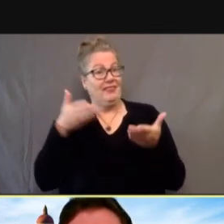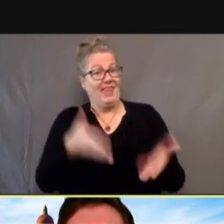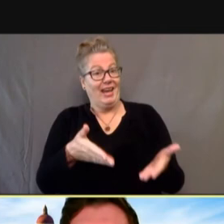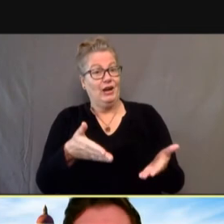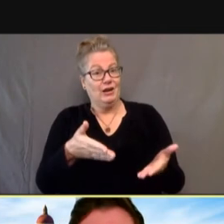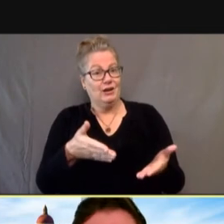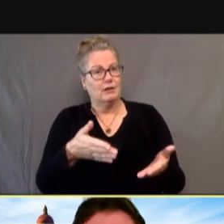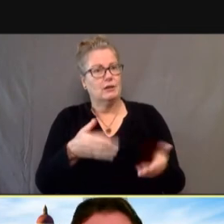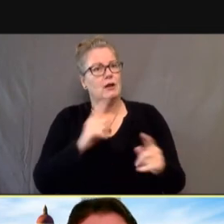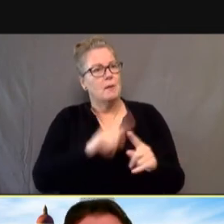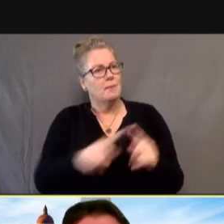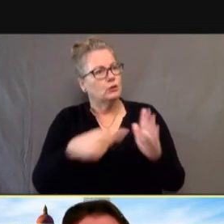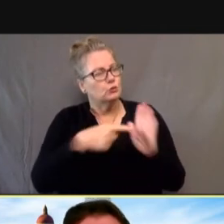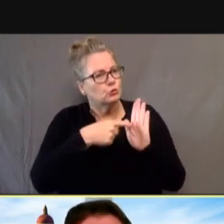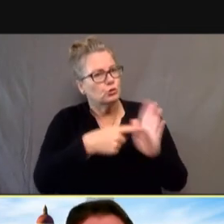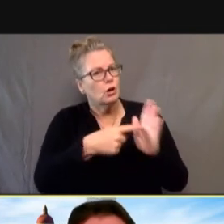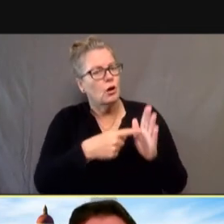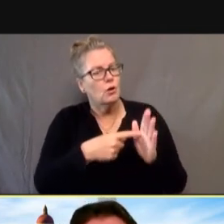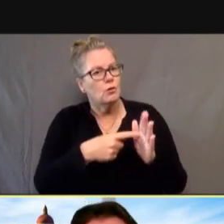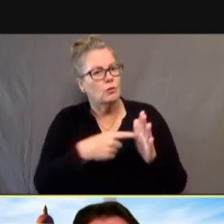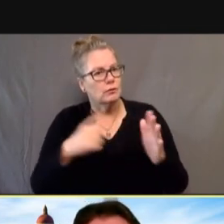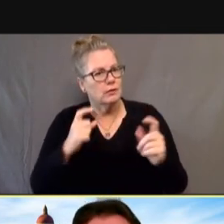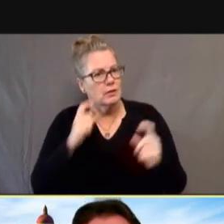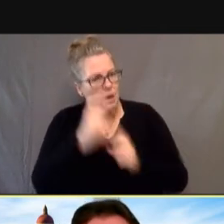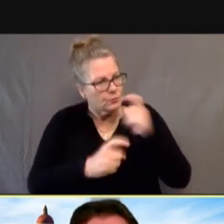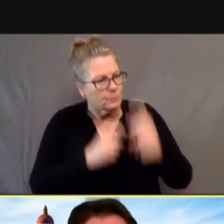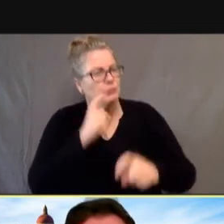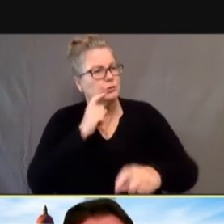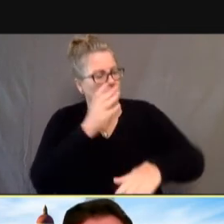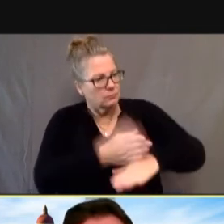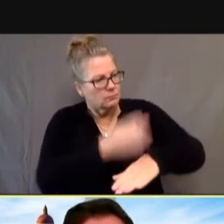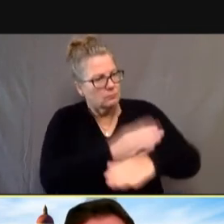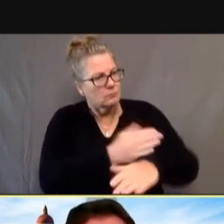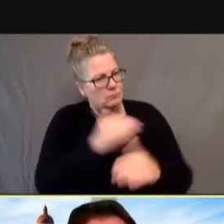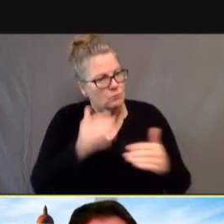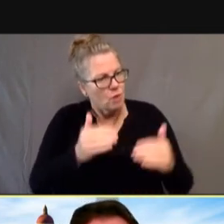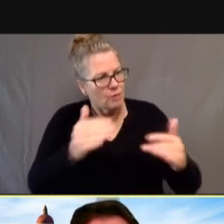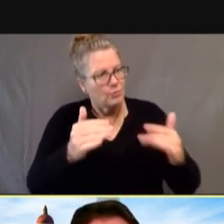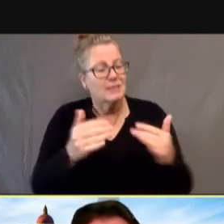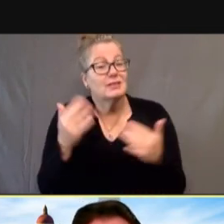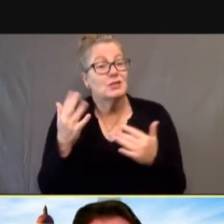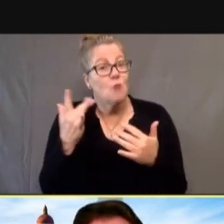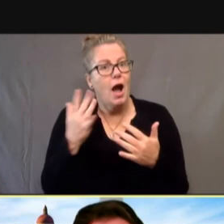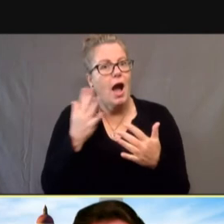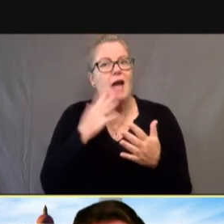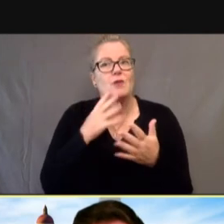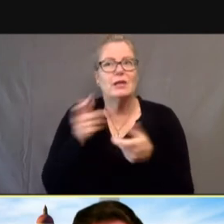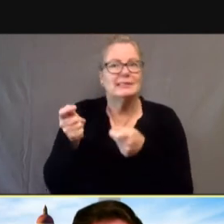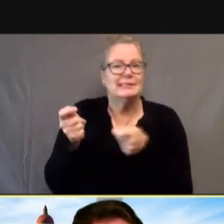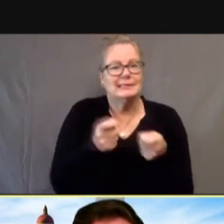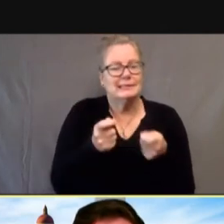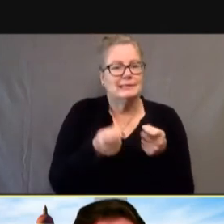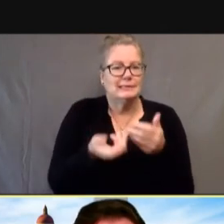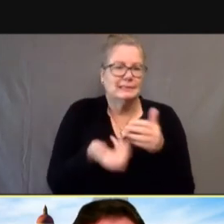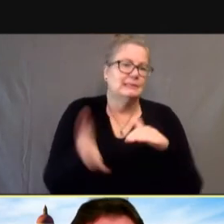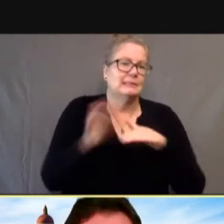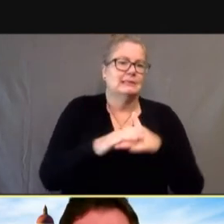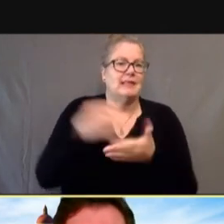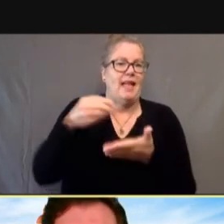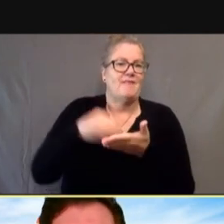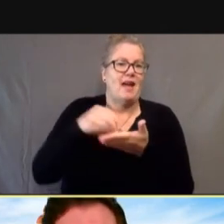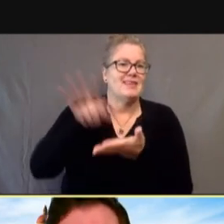progress, and also to eventually enhance funding opportunities. So for